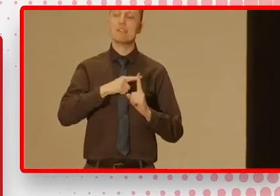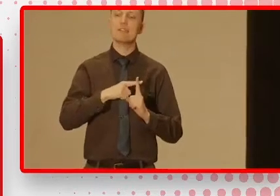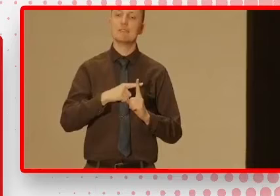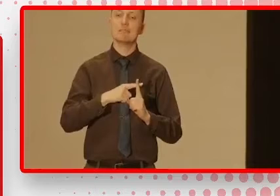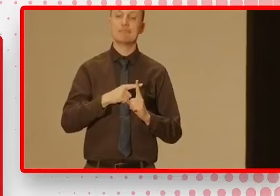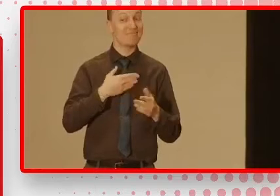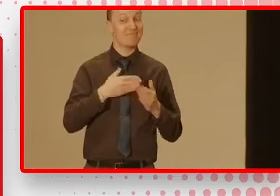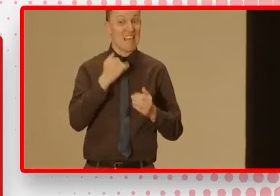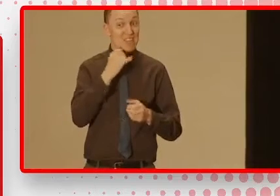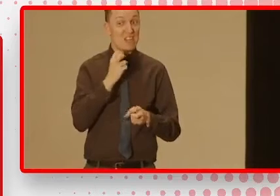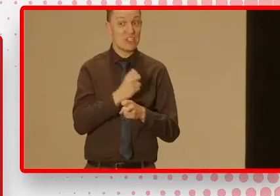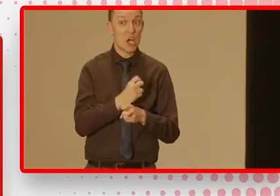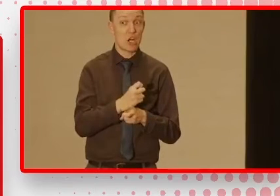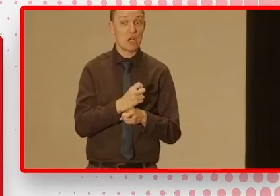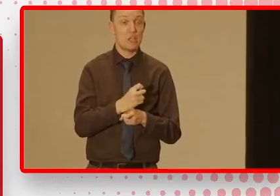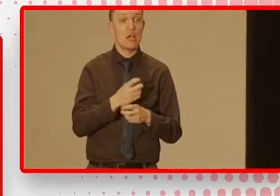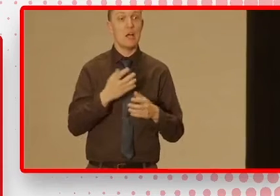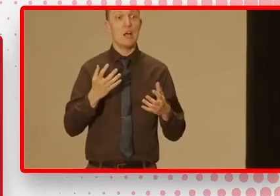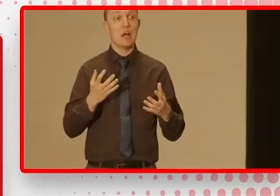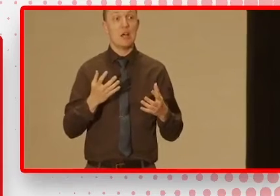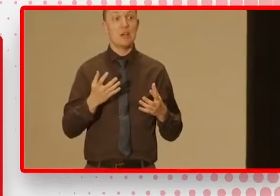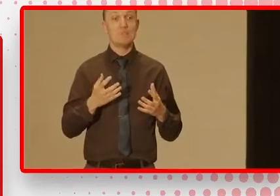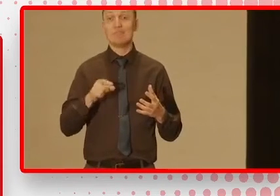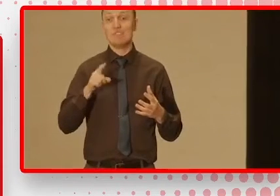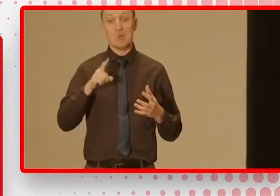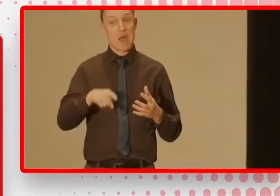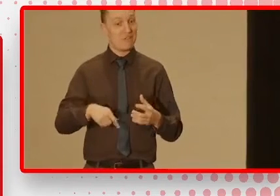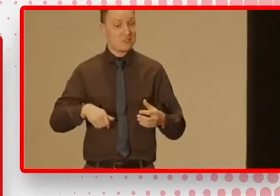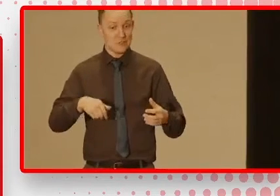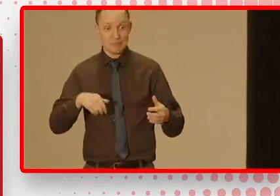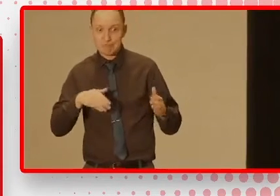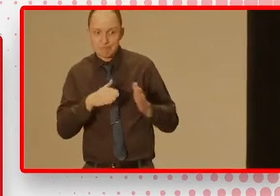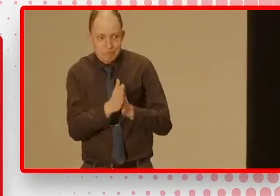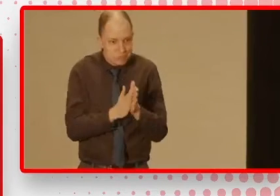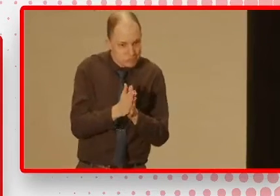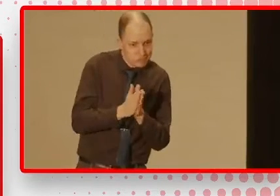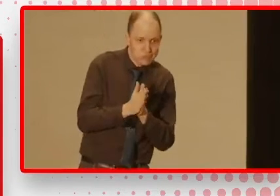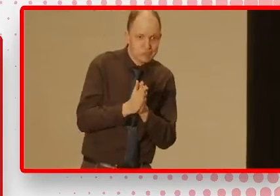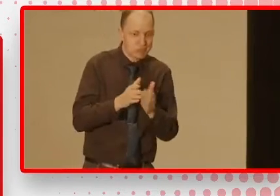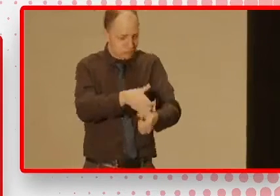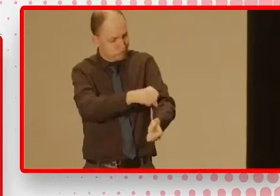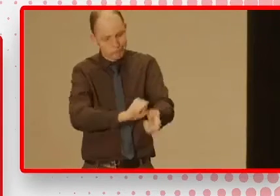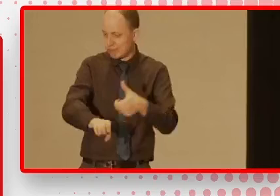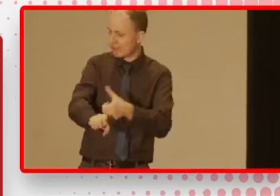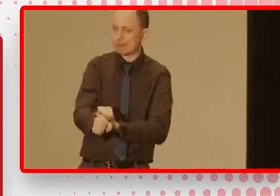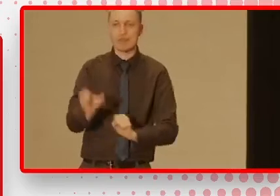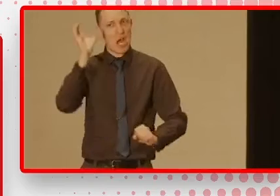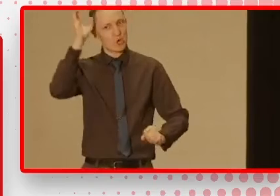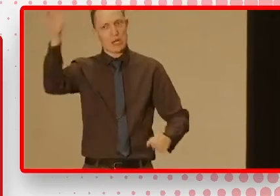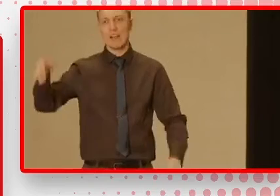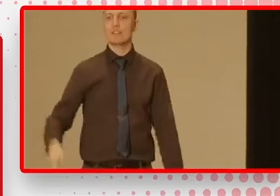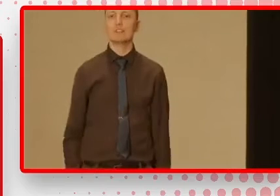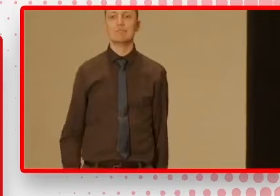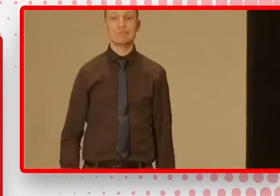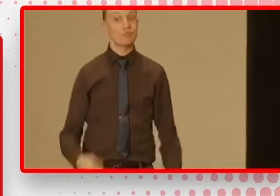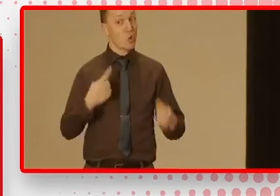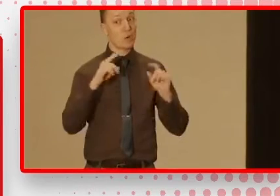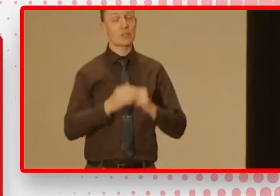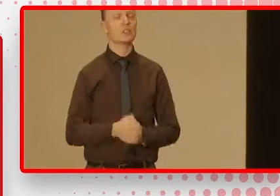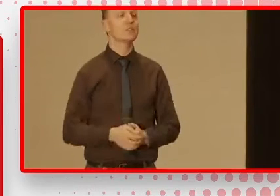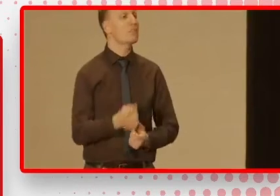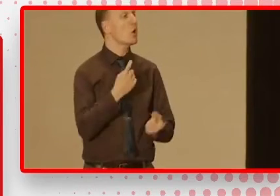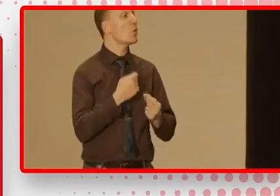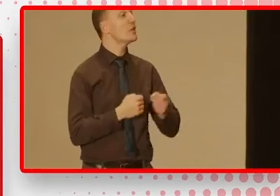hard, you gotta dig a little deeper and get creative. So, it works. Hey, question?